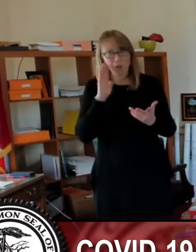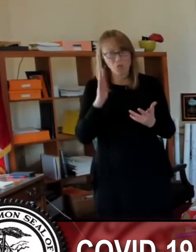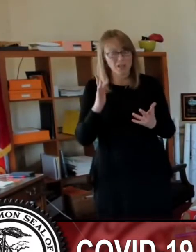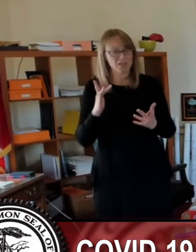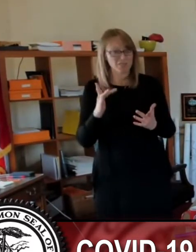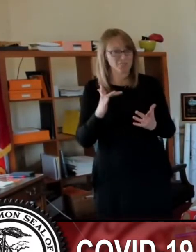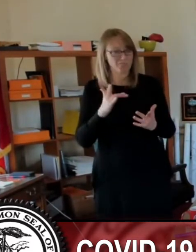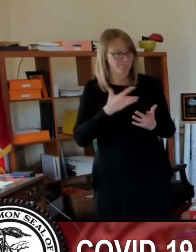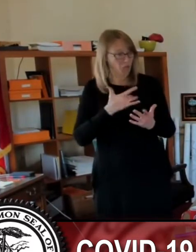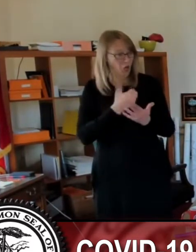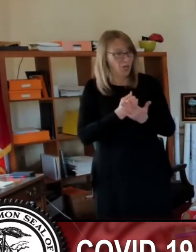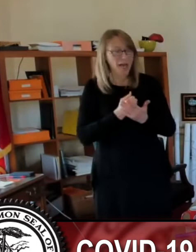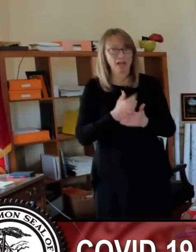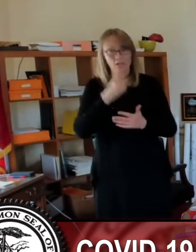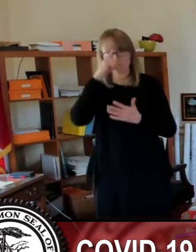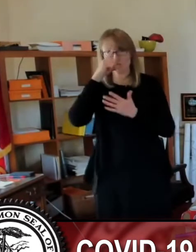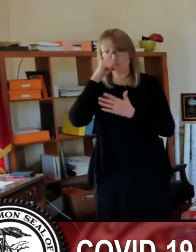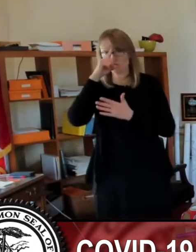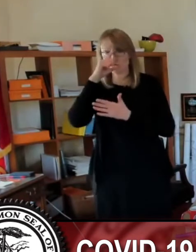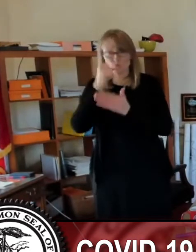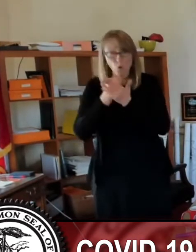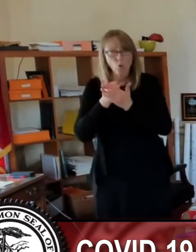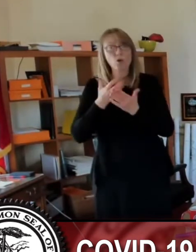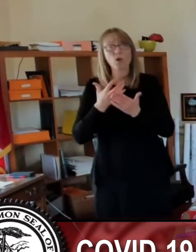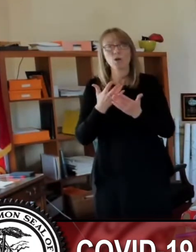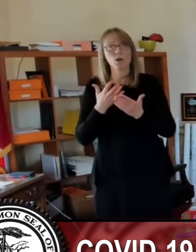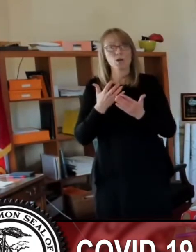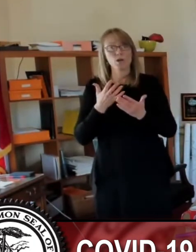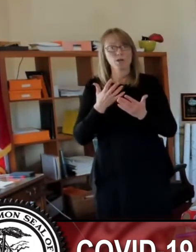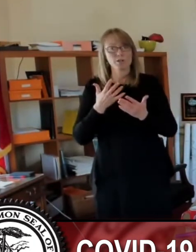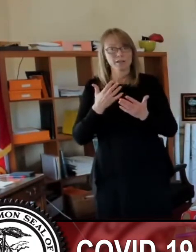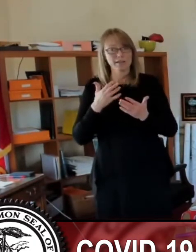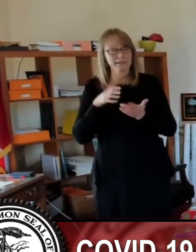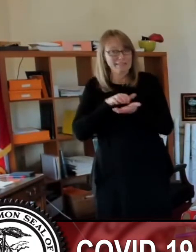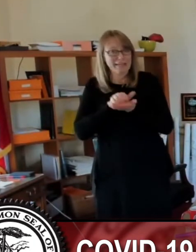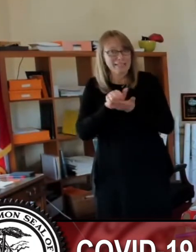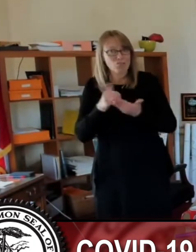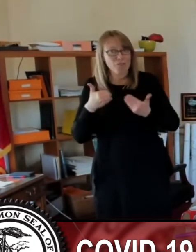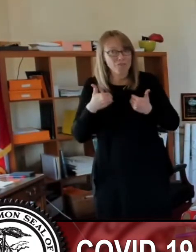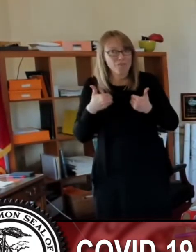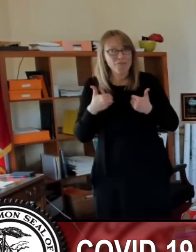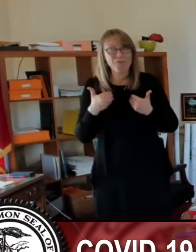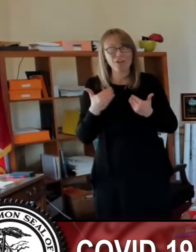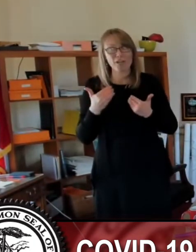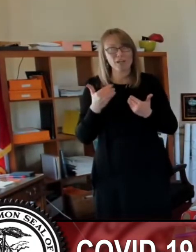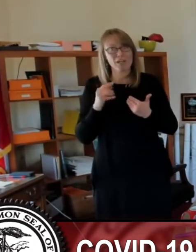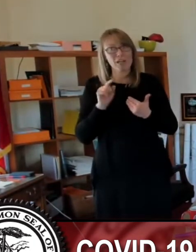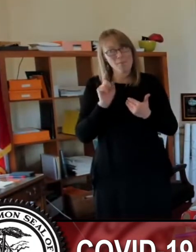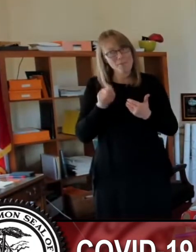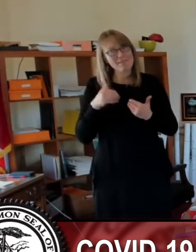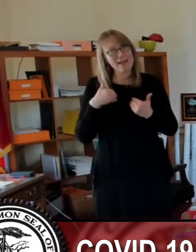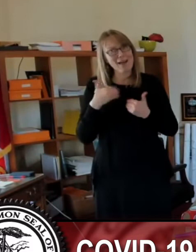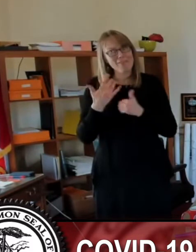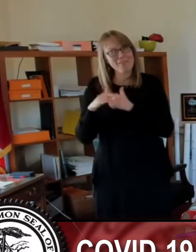cancer. They have serious illnesses. There has to be room for those people in the hospital. 35 people out of the